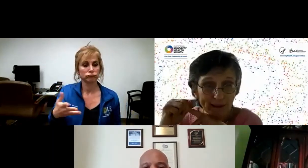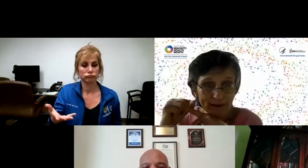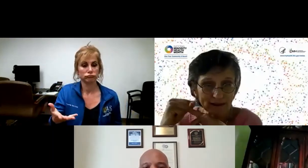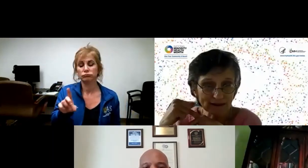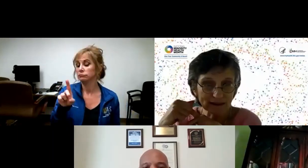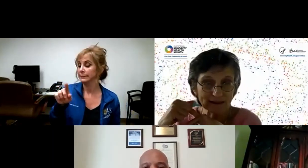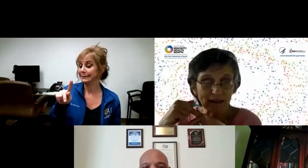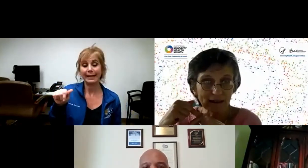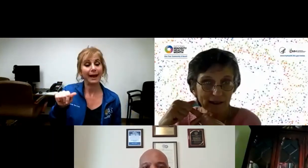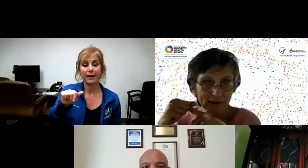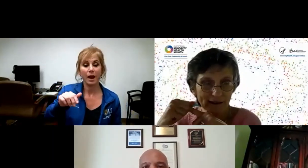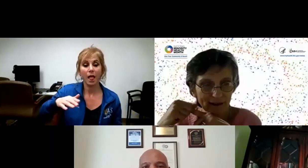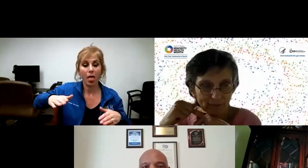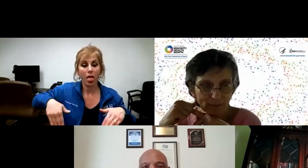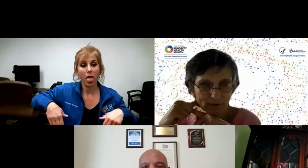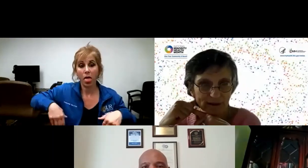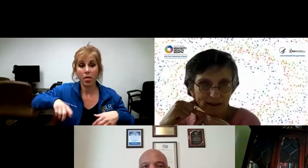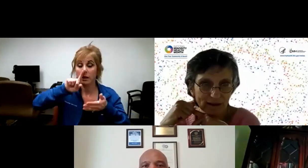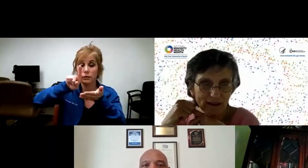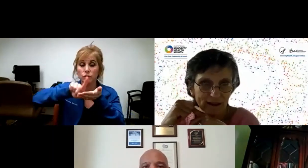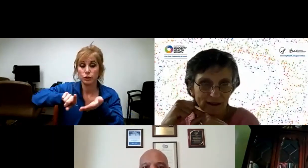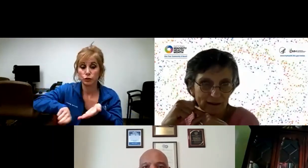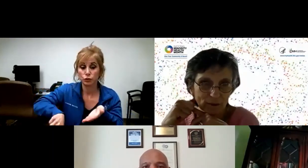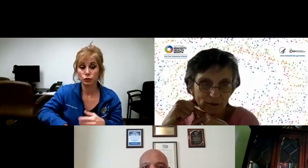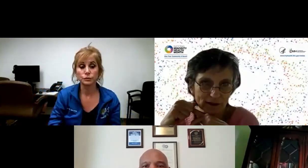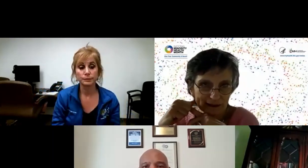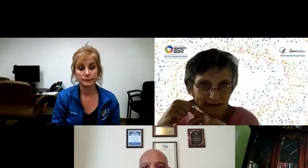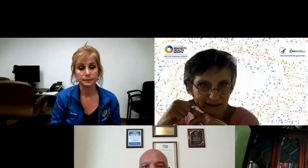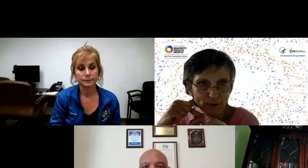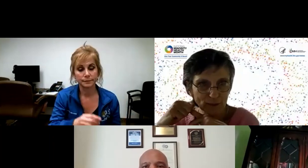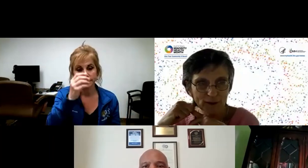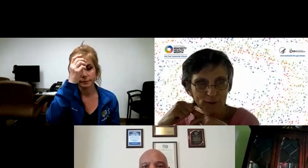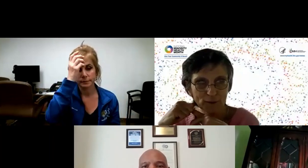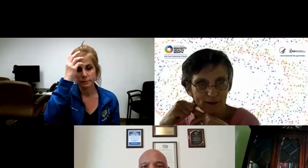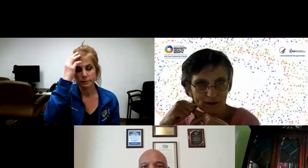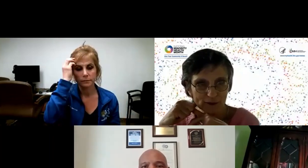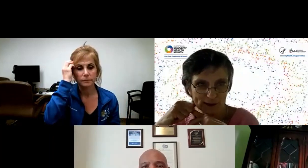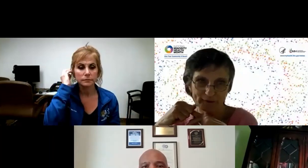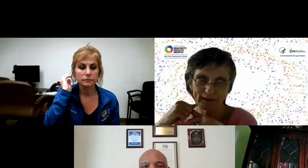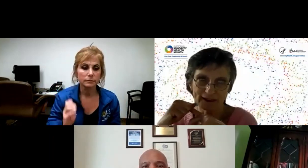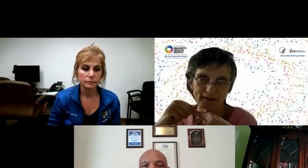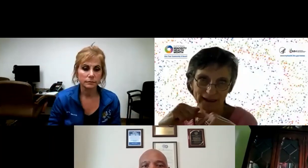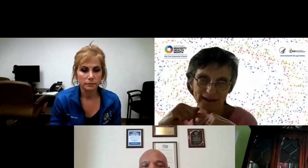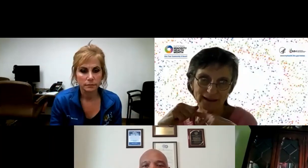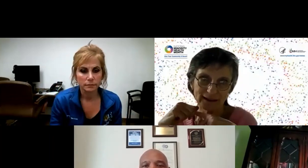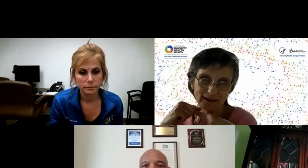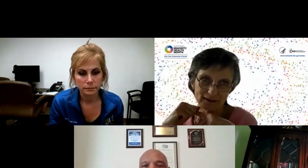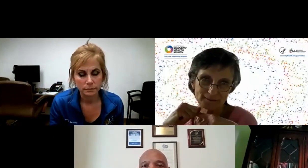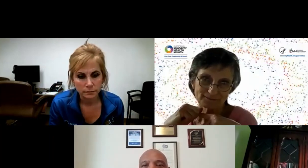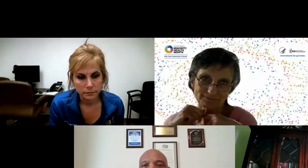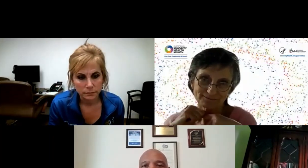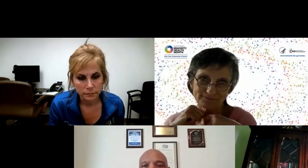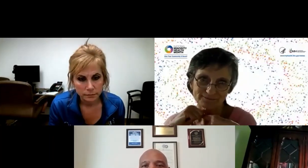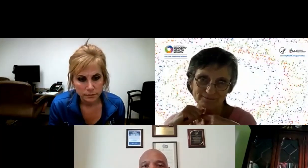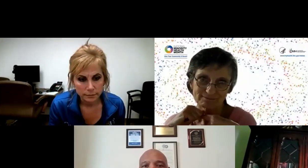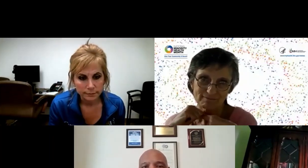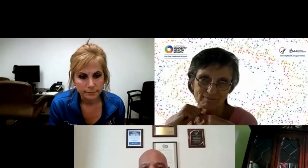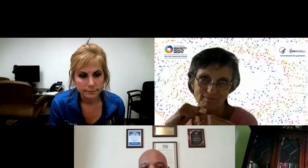Also, vaping starts earlier in life among adolescents, so we don't know the long-term effects of it.